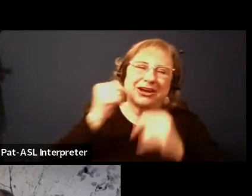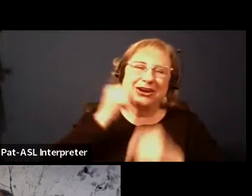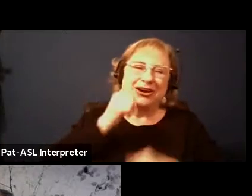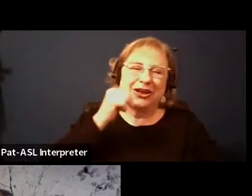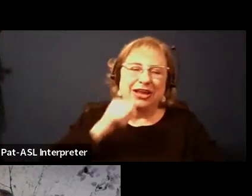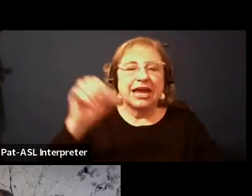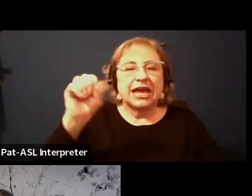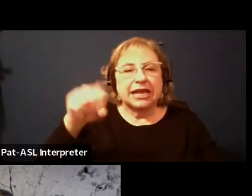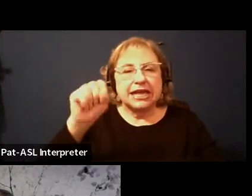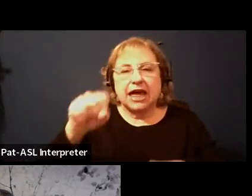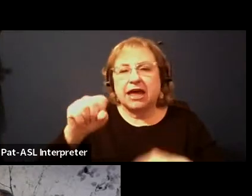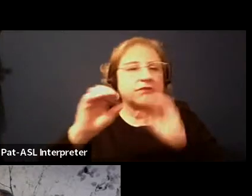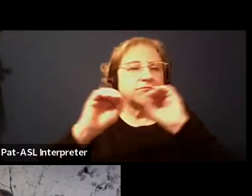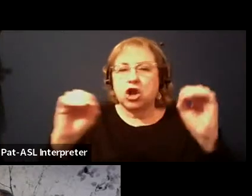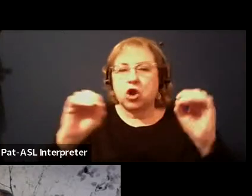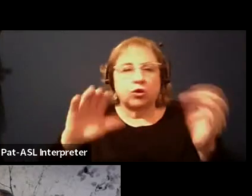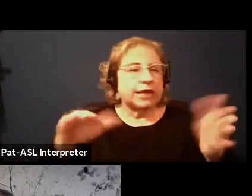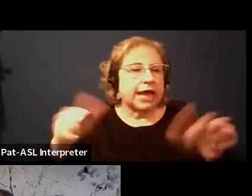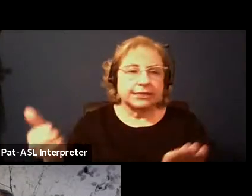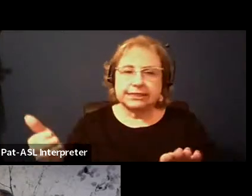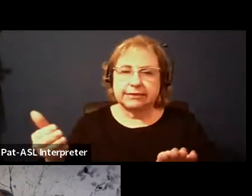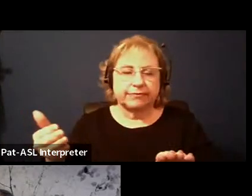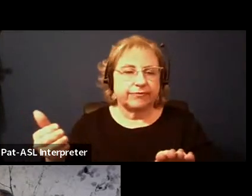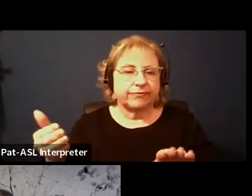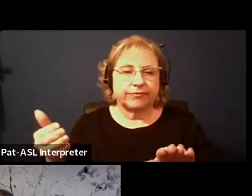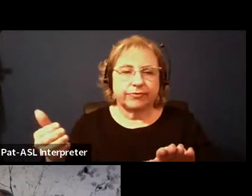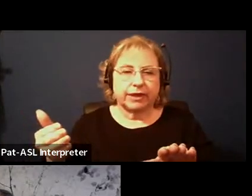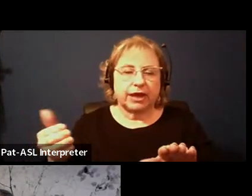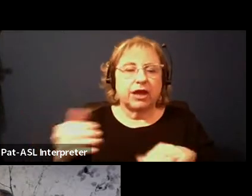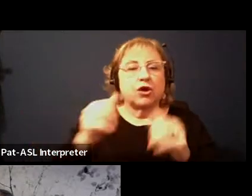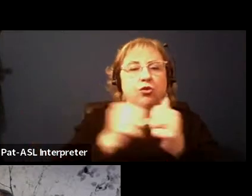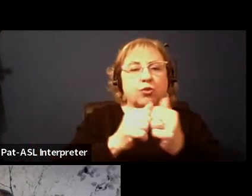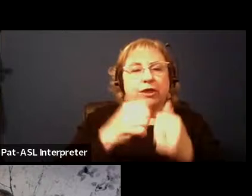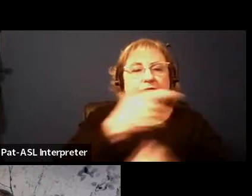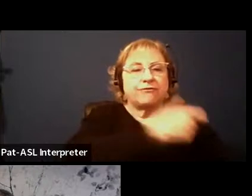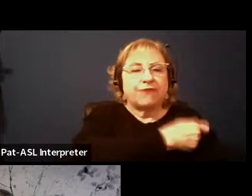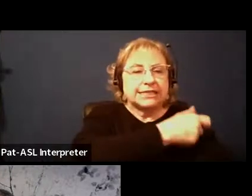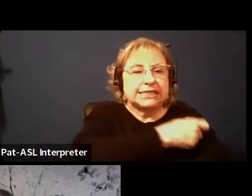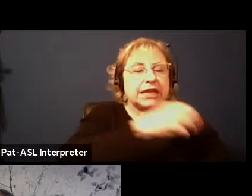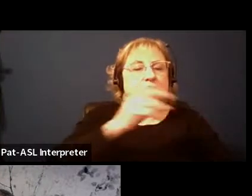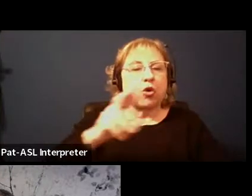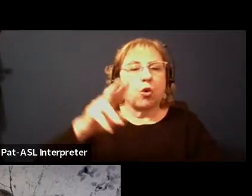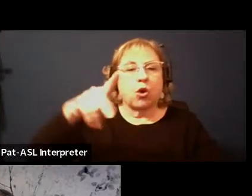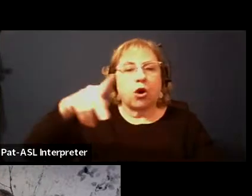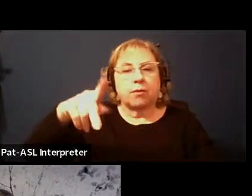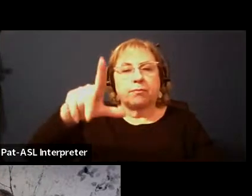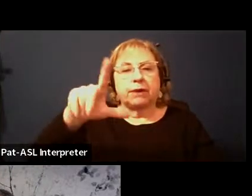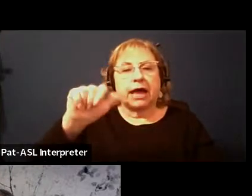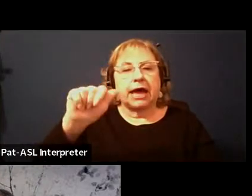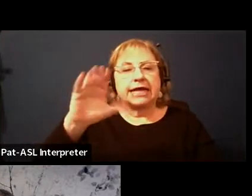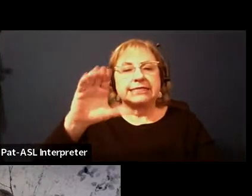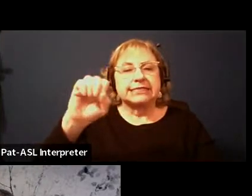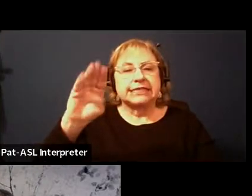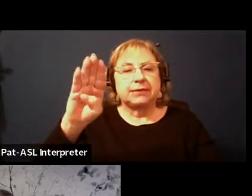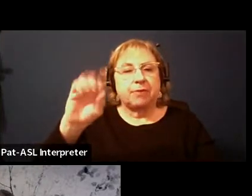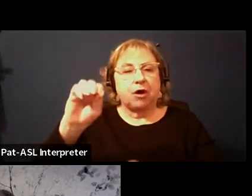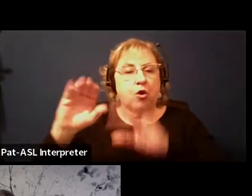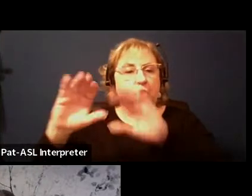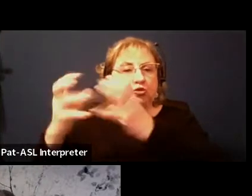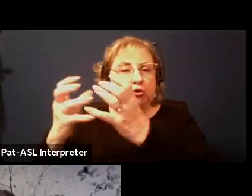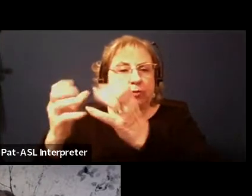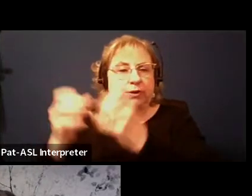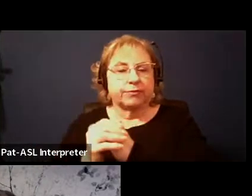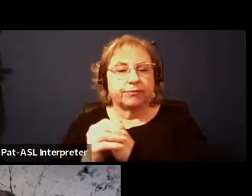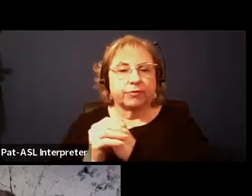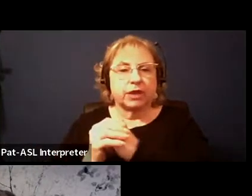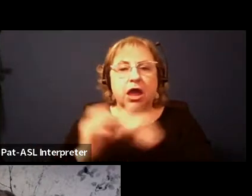Yeah, there were no deaths in either the placebo or the vaccinated group during the study. There were no